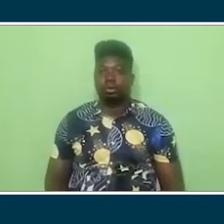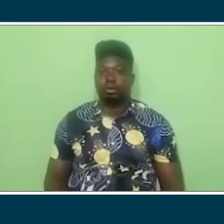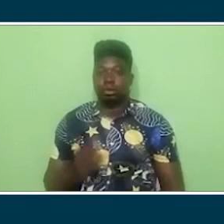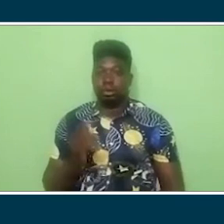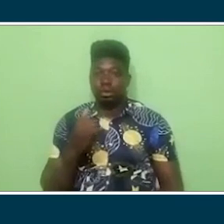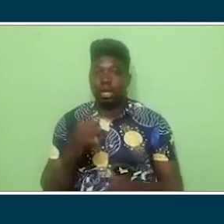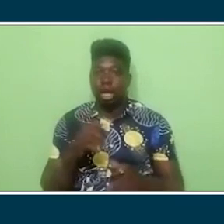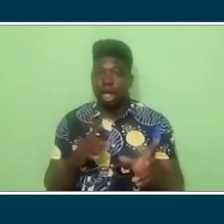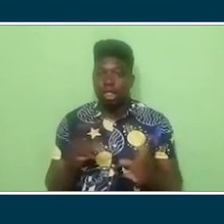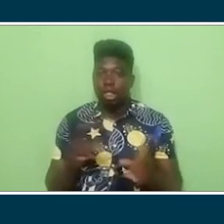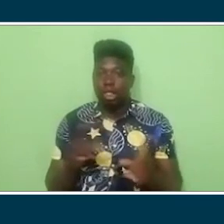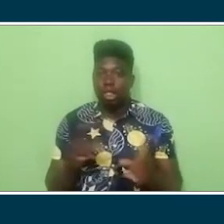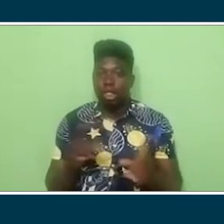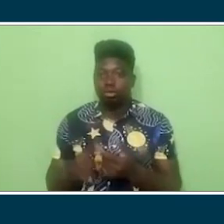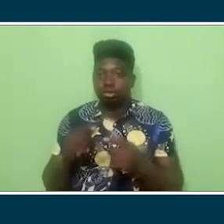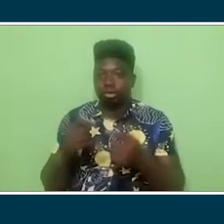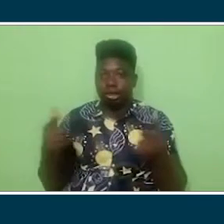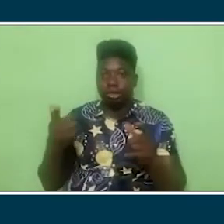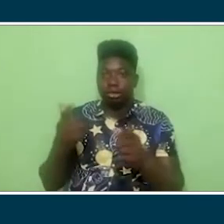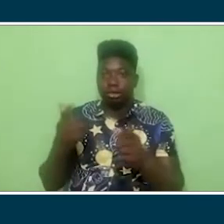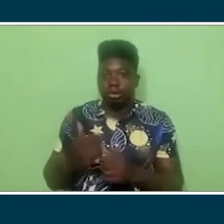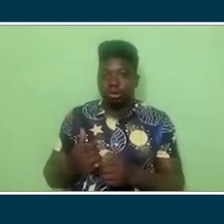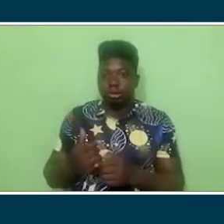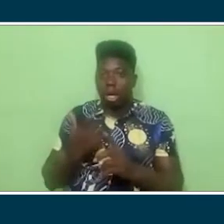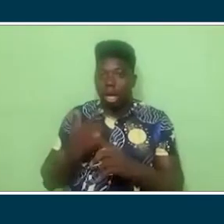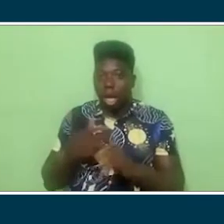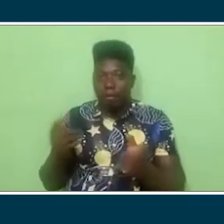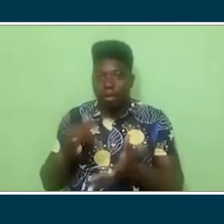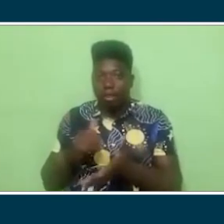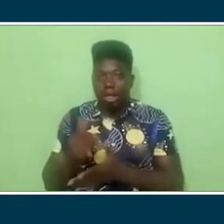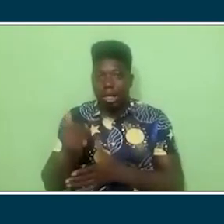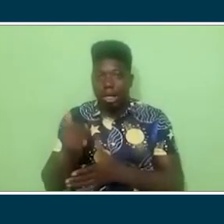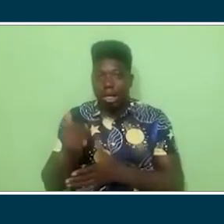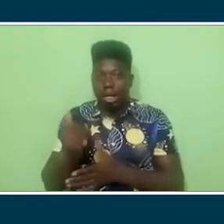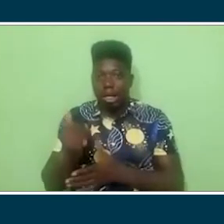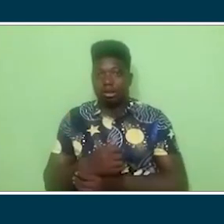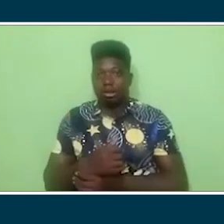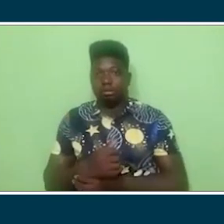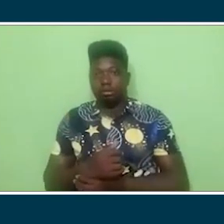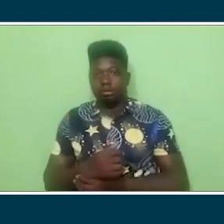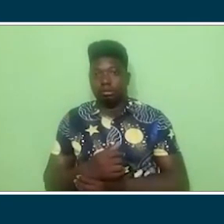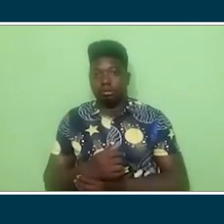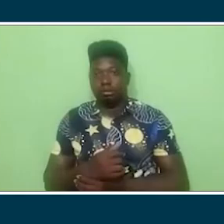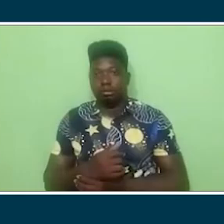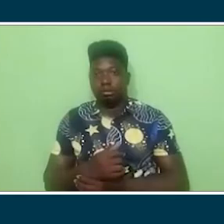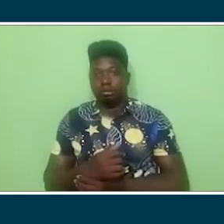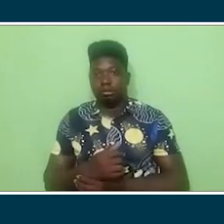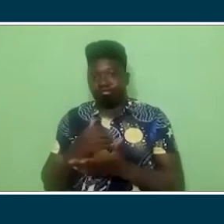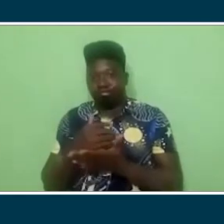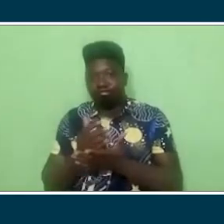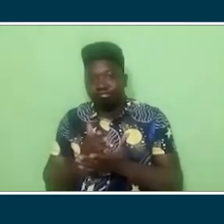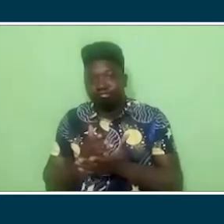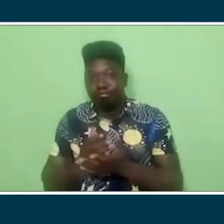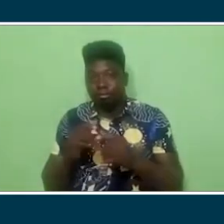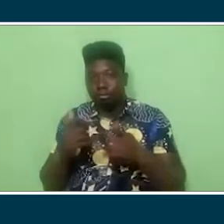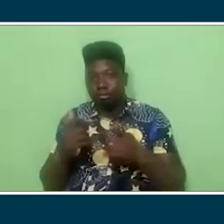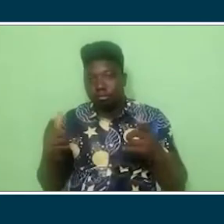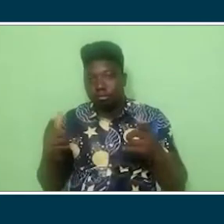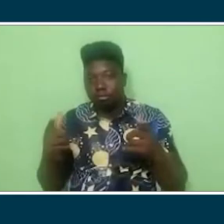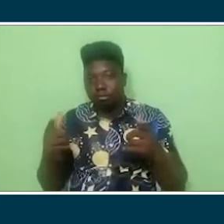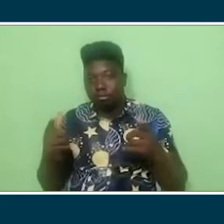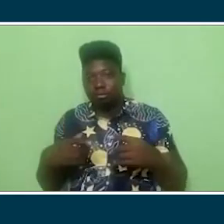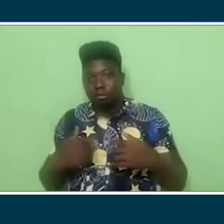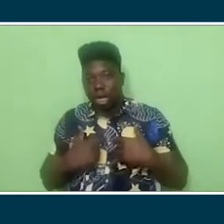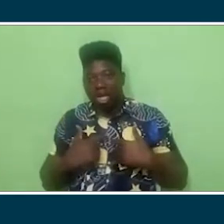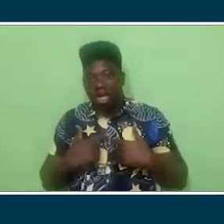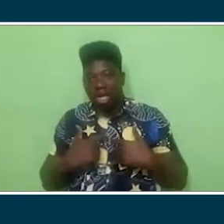were in a perpetrator of some kind of great harm or abuse. But that's that one person. We have not changed our systems.